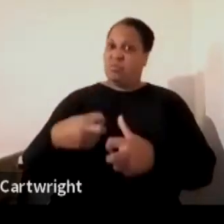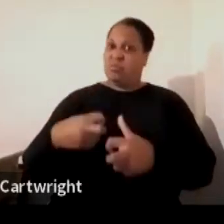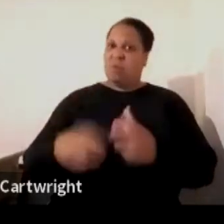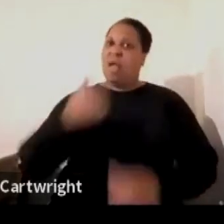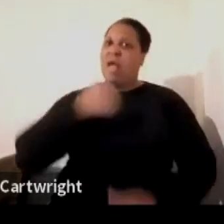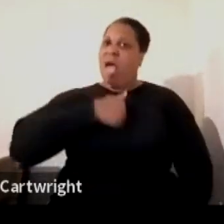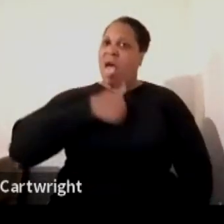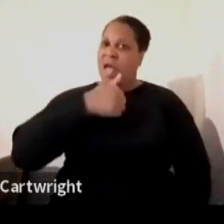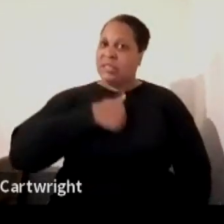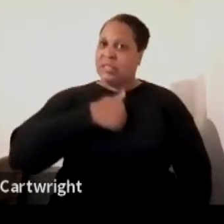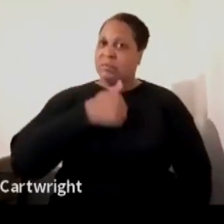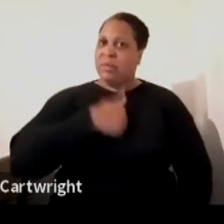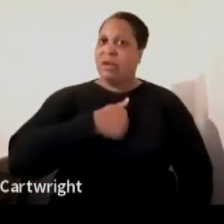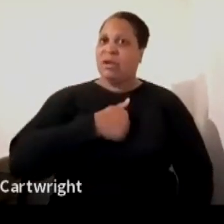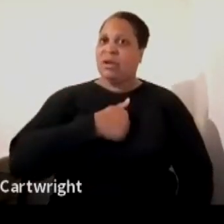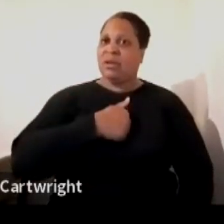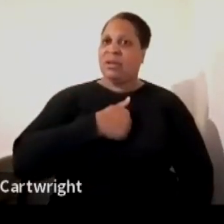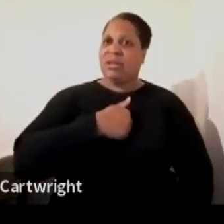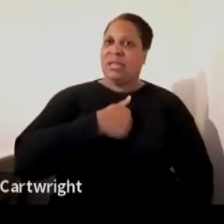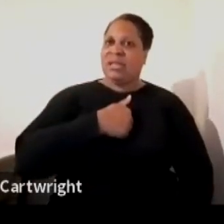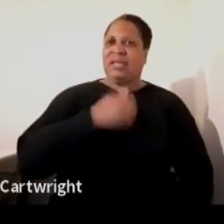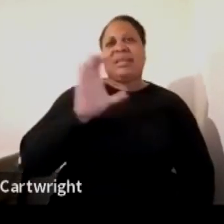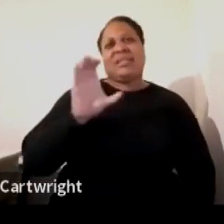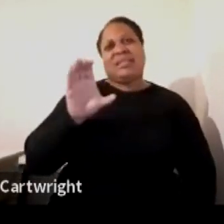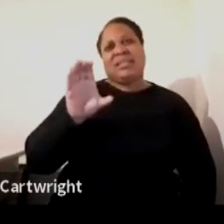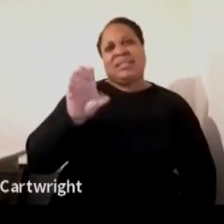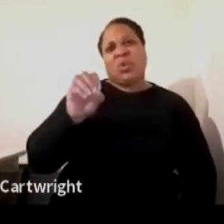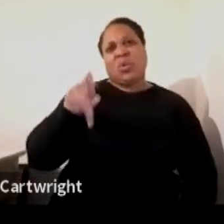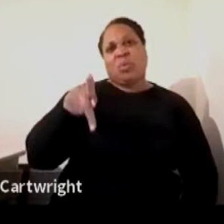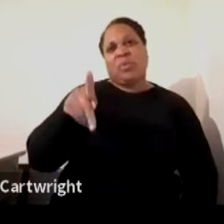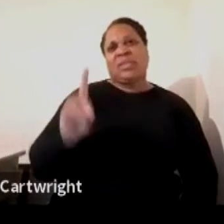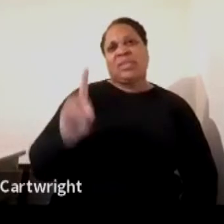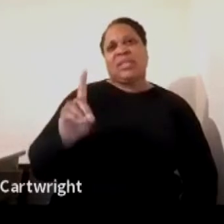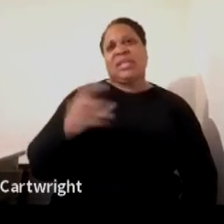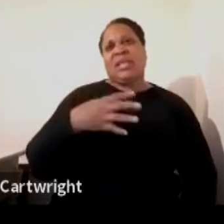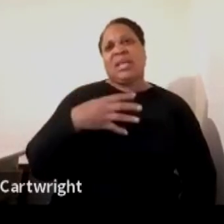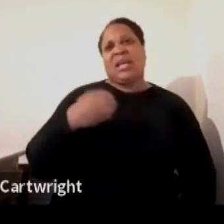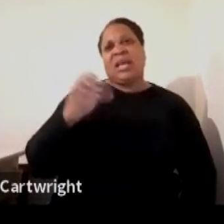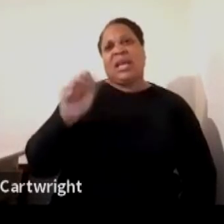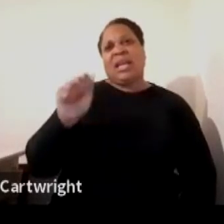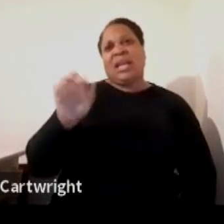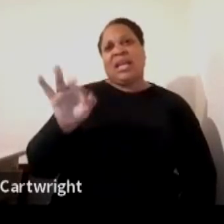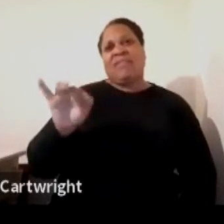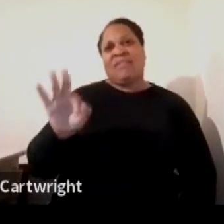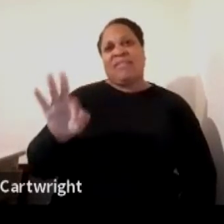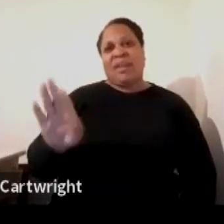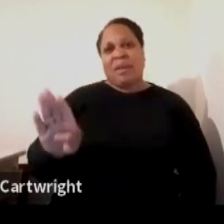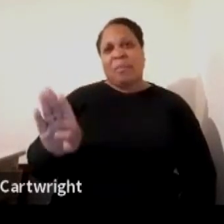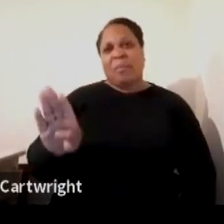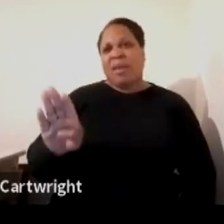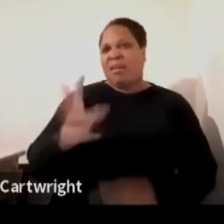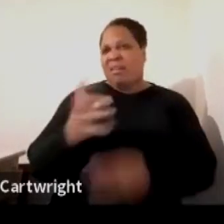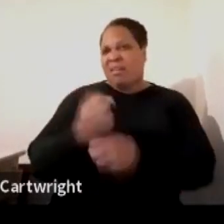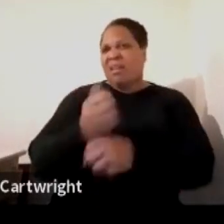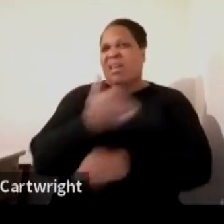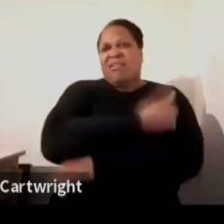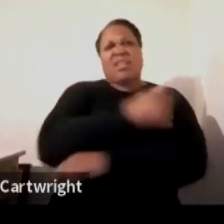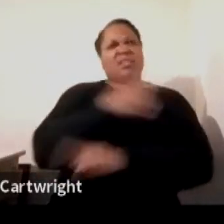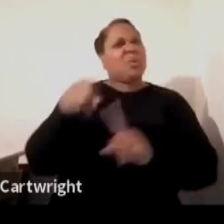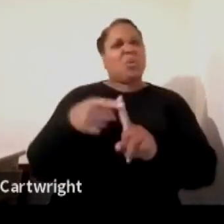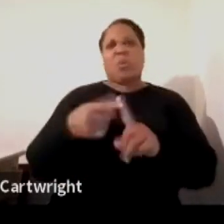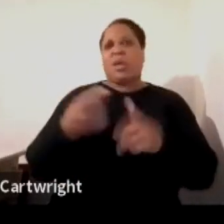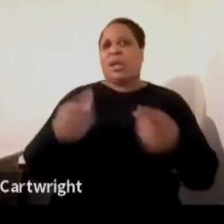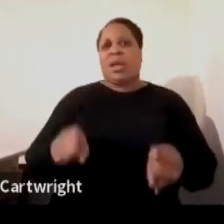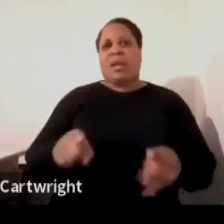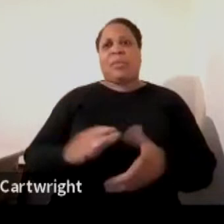asthma, I guess that's COPD and AFib, expect to get the vaccine? Okay, so